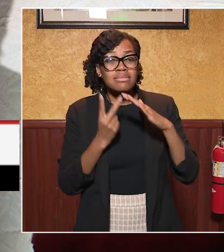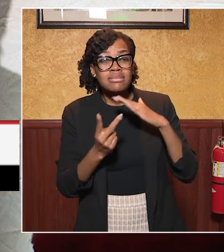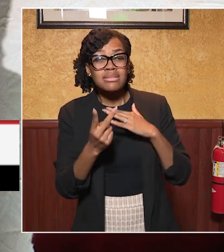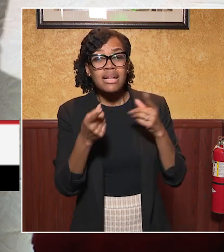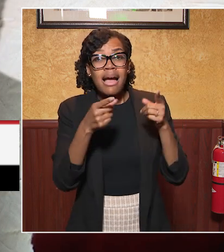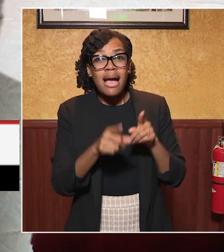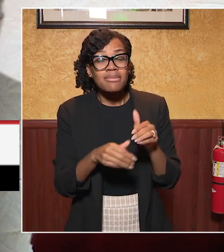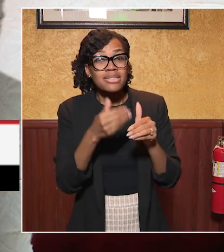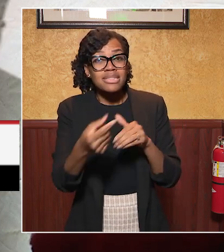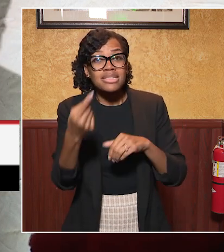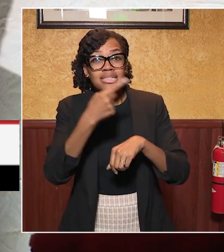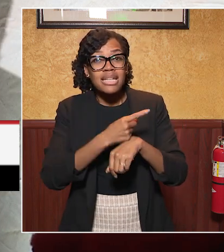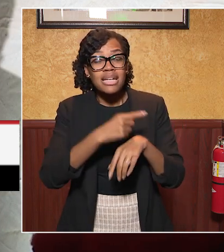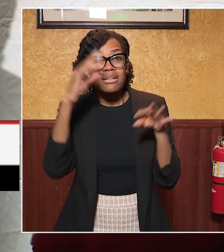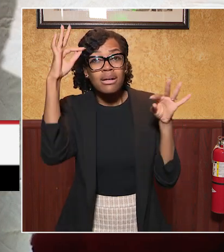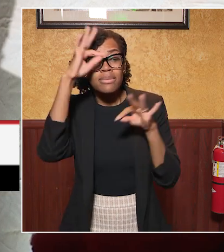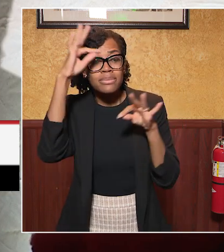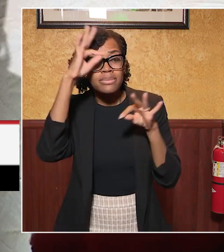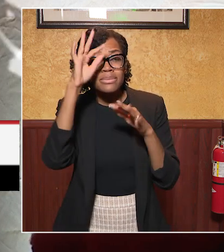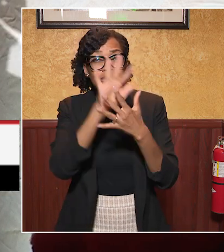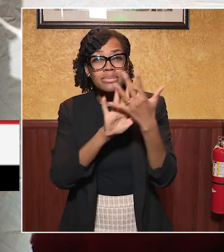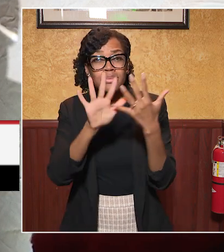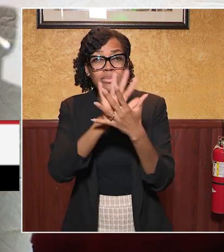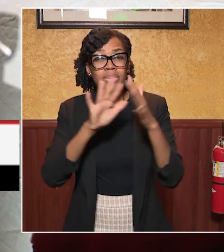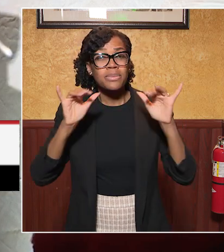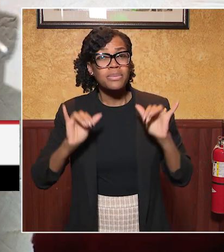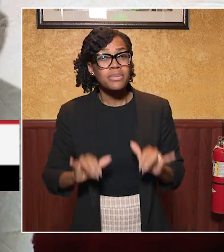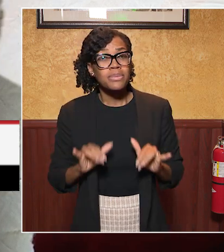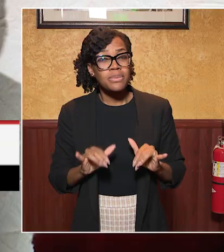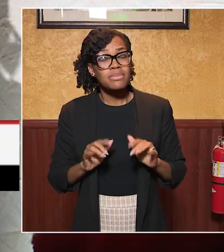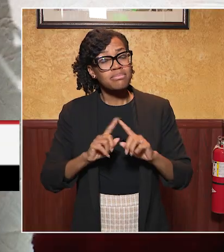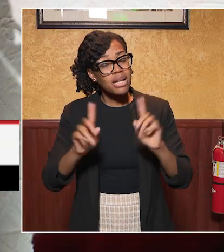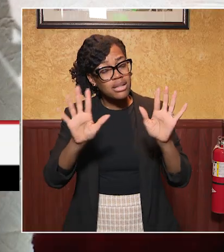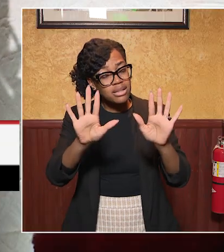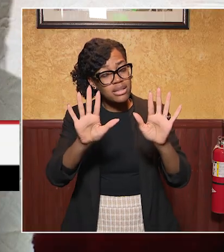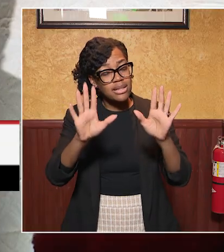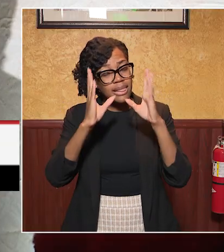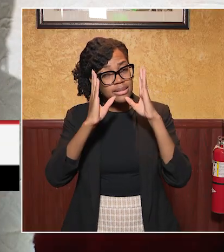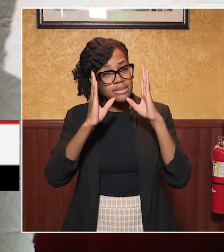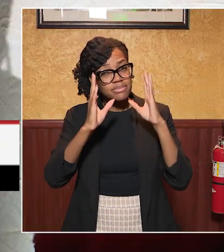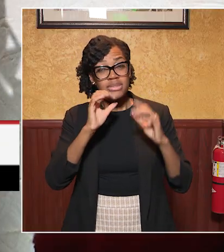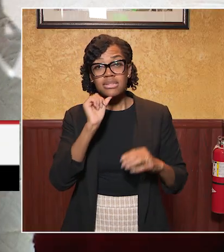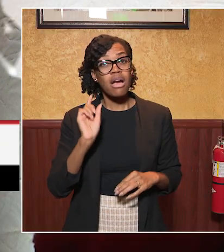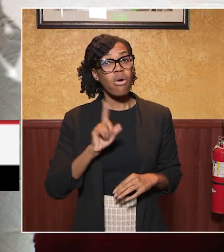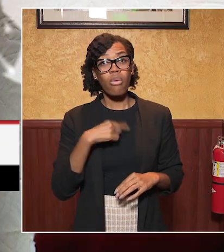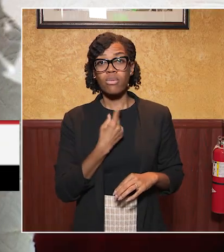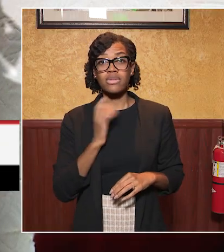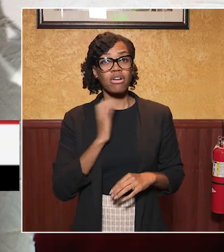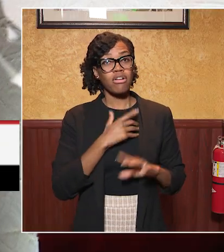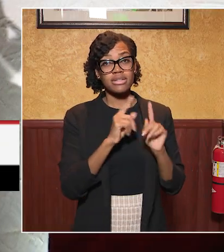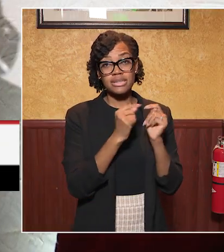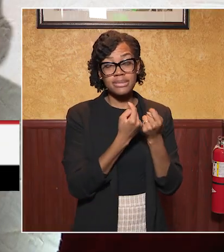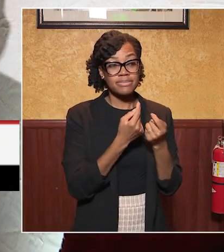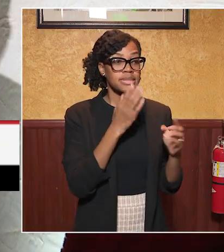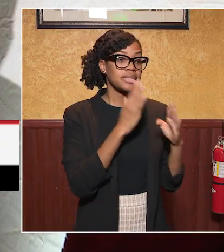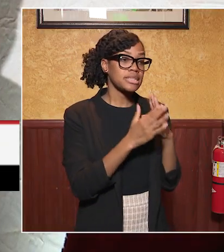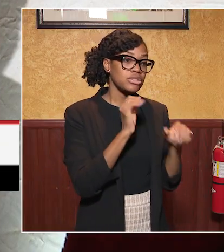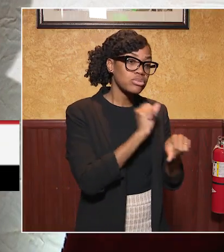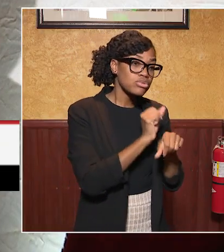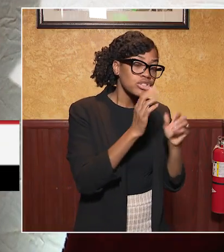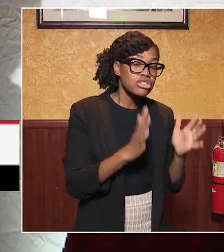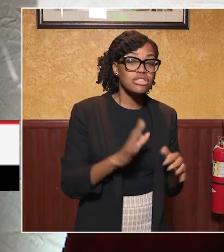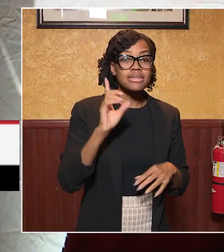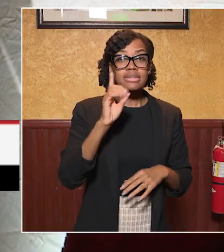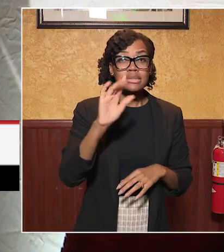the uncertainty. But listen, not just our team, city workers, DC government, we have all been in